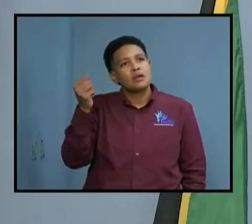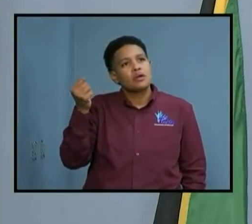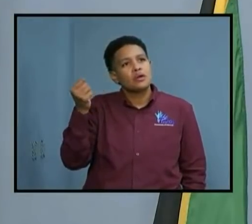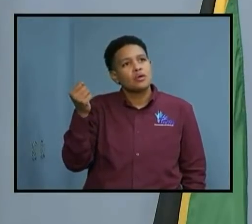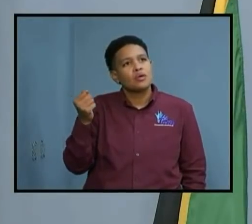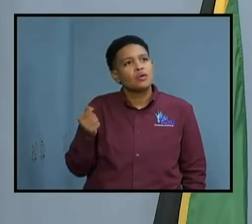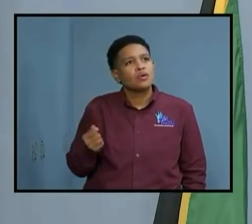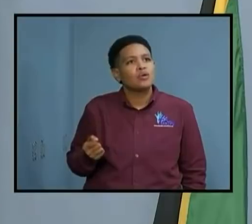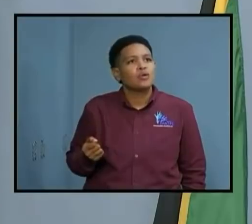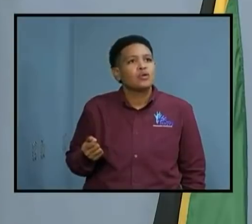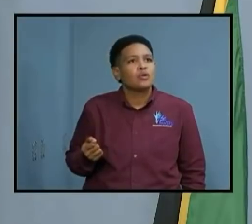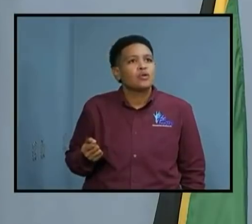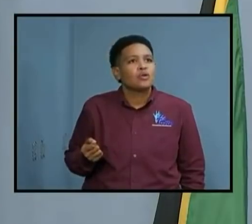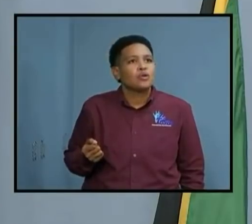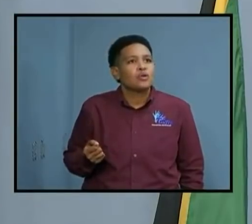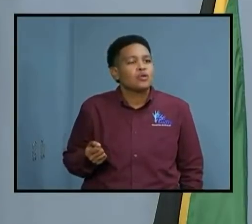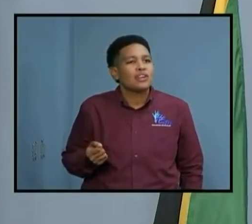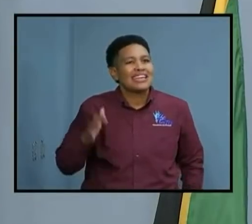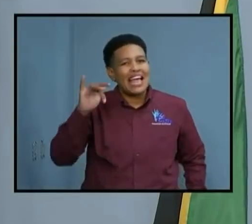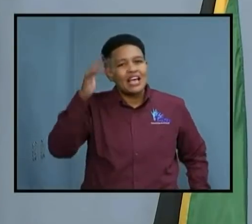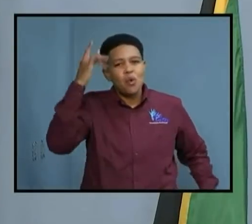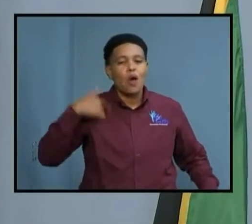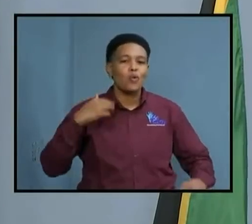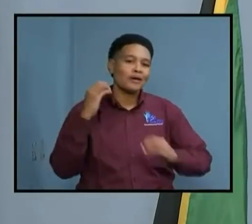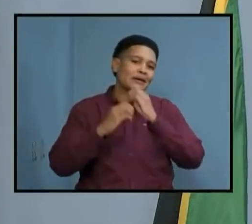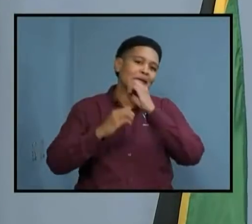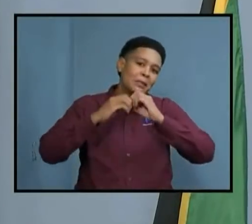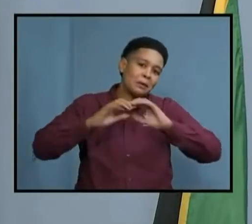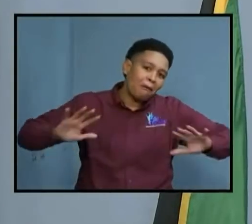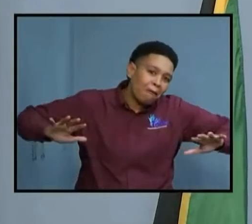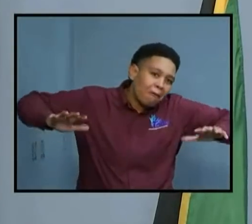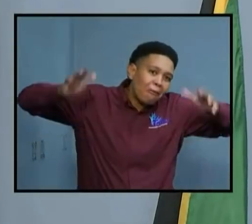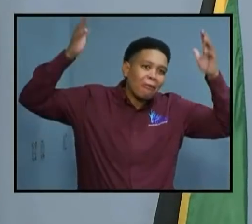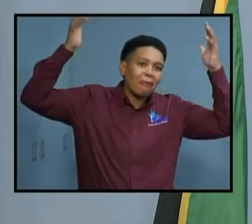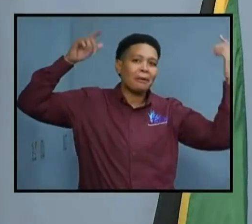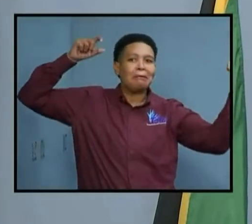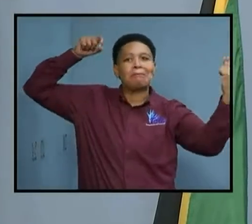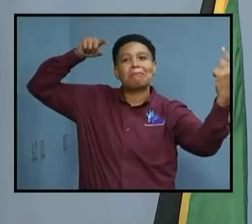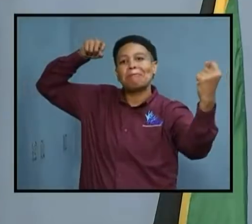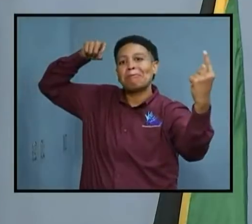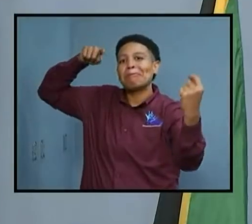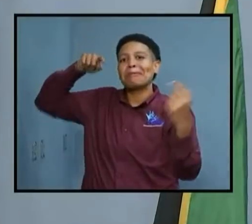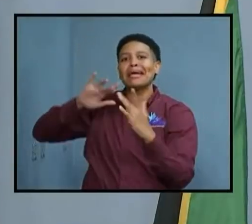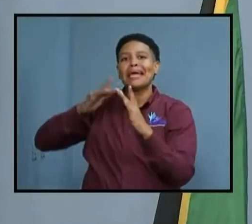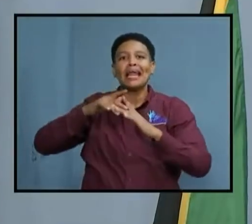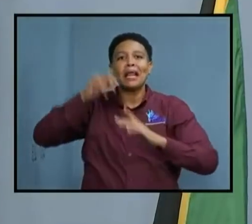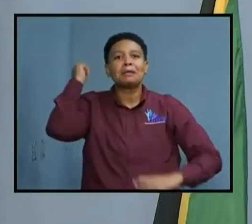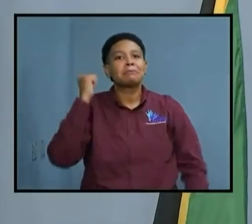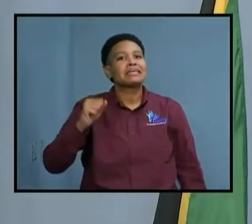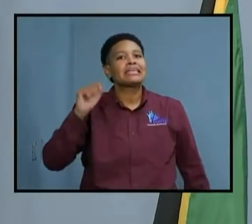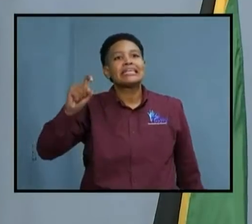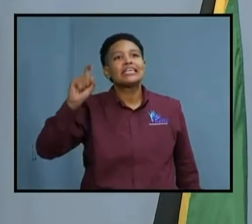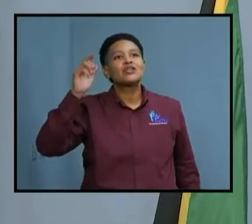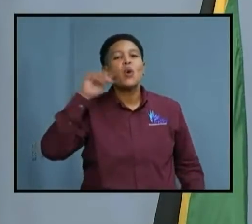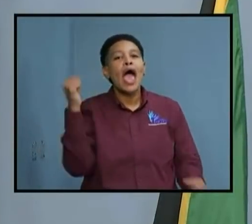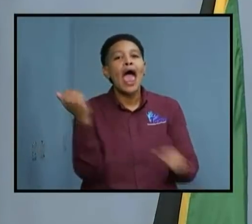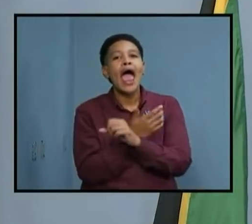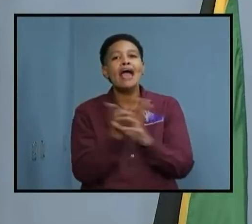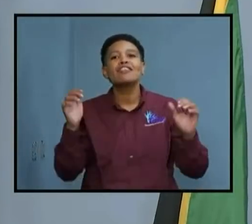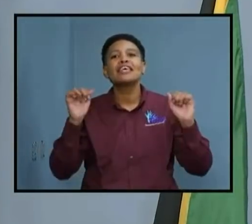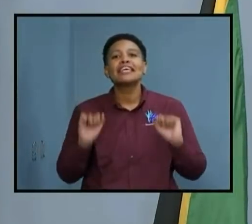Yeah, that's why we're going to build this super backbone, broadband backbone, so that everything can